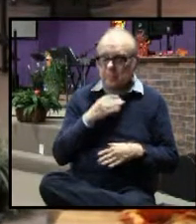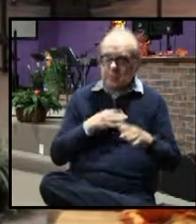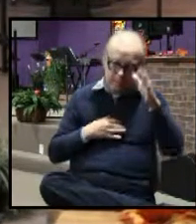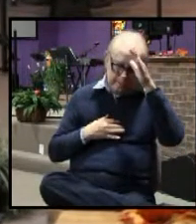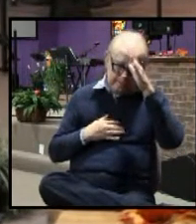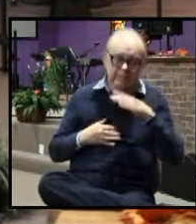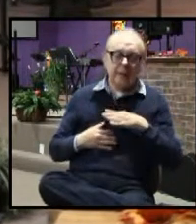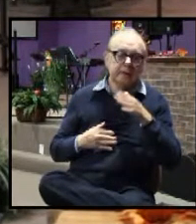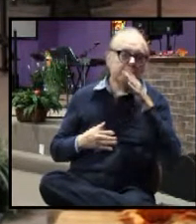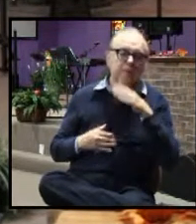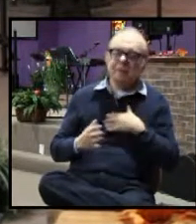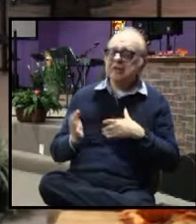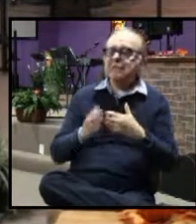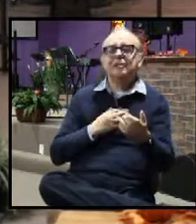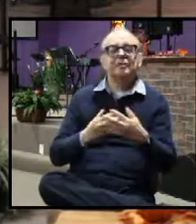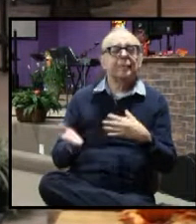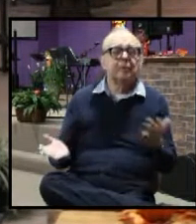or female.